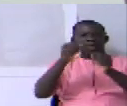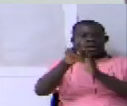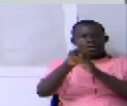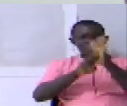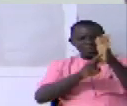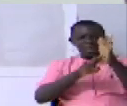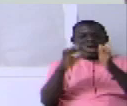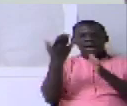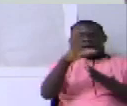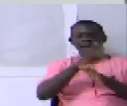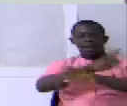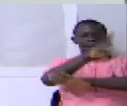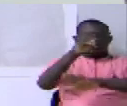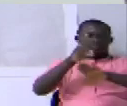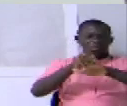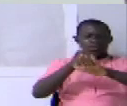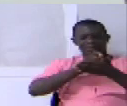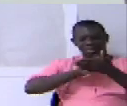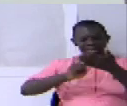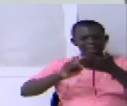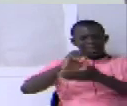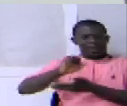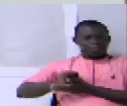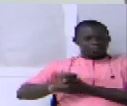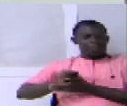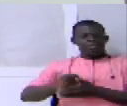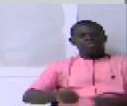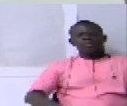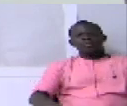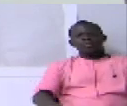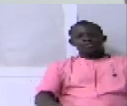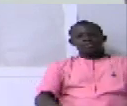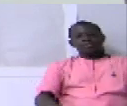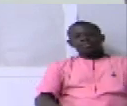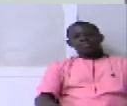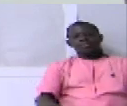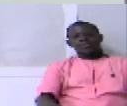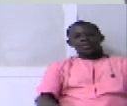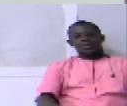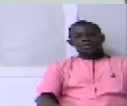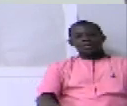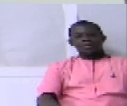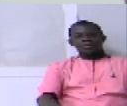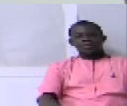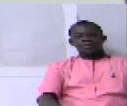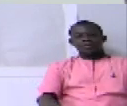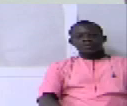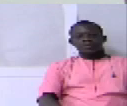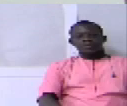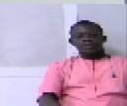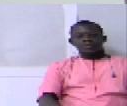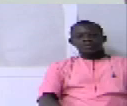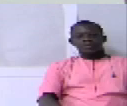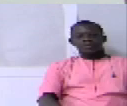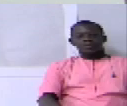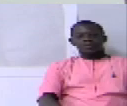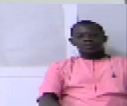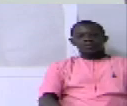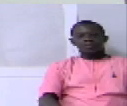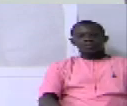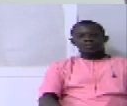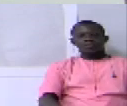recorded anywhere? Weta bota nyin kalamala ko buterol men benene kita kasola itela londoto